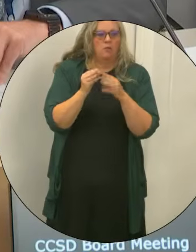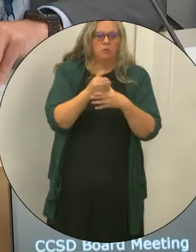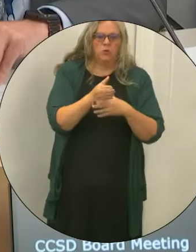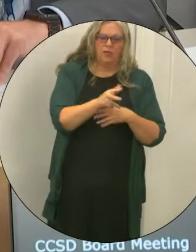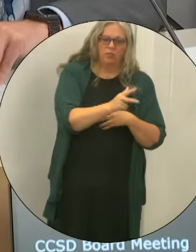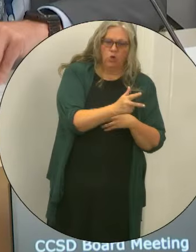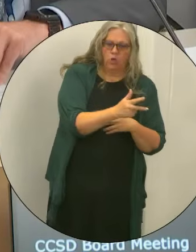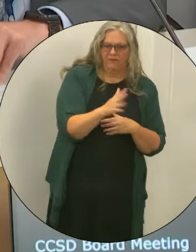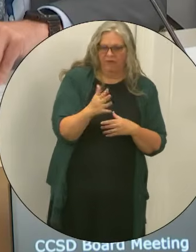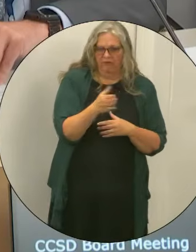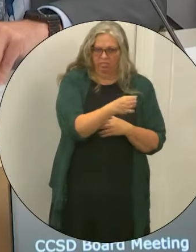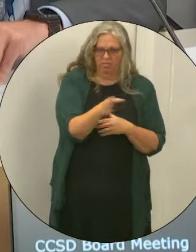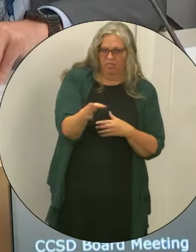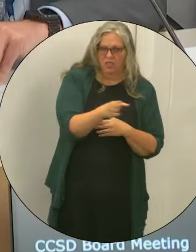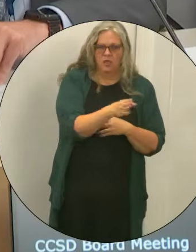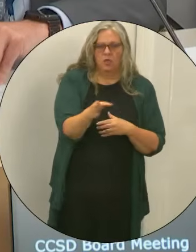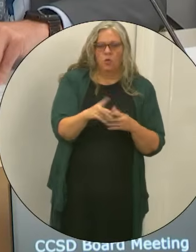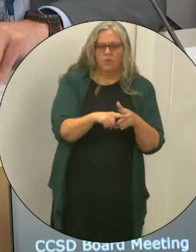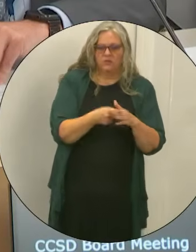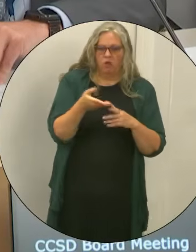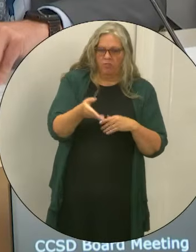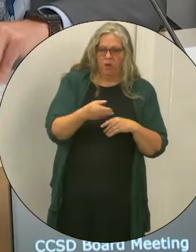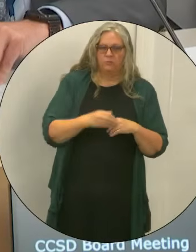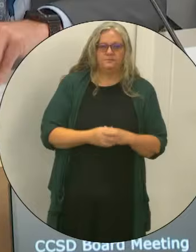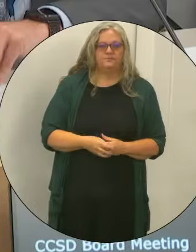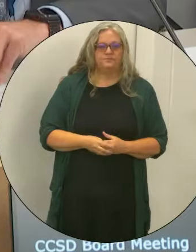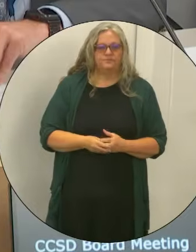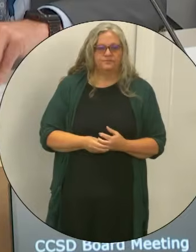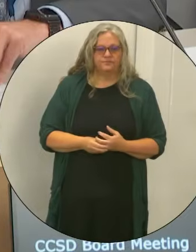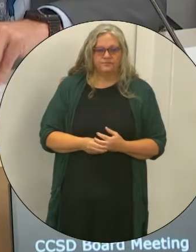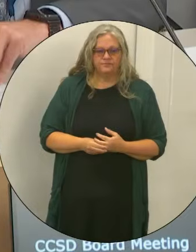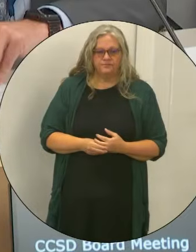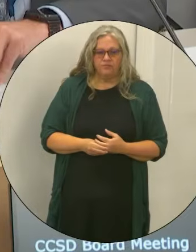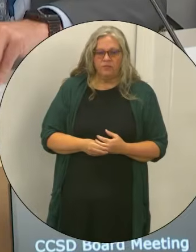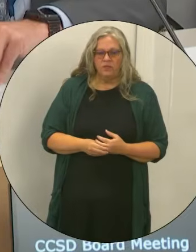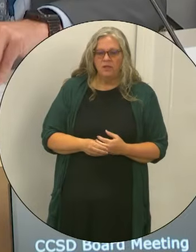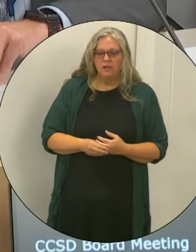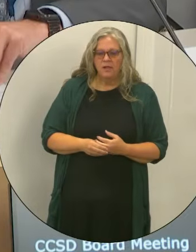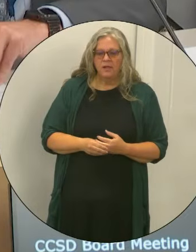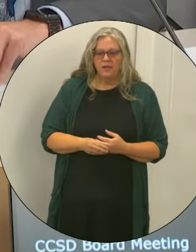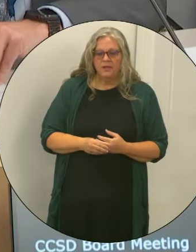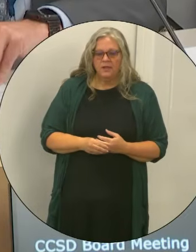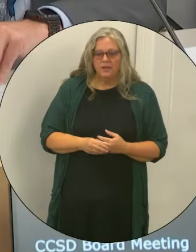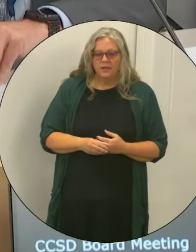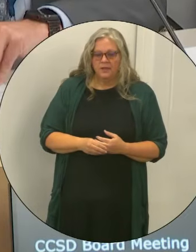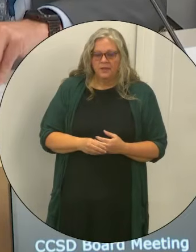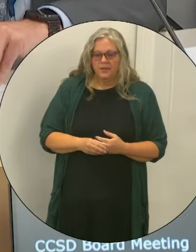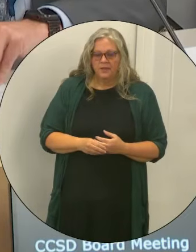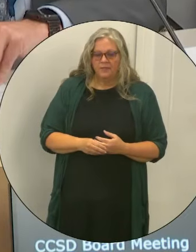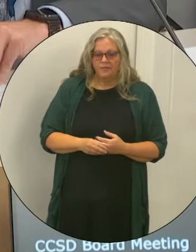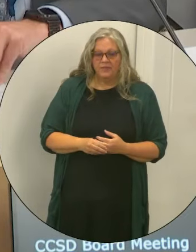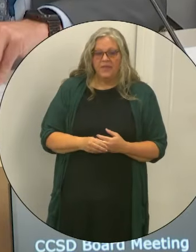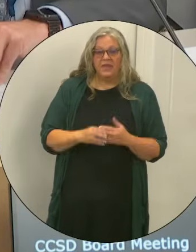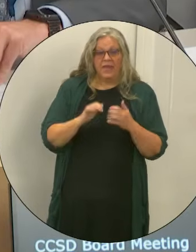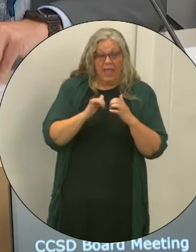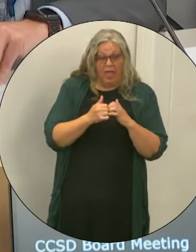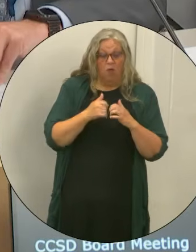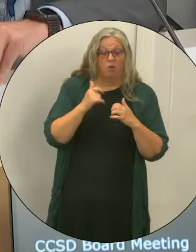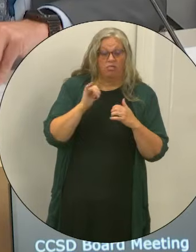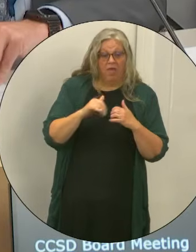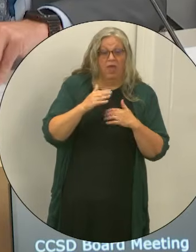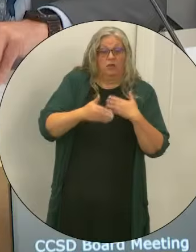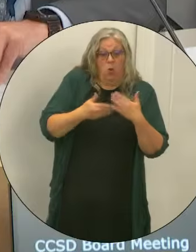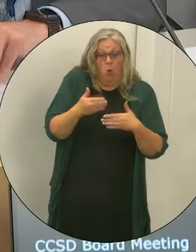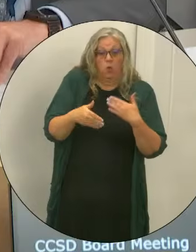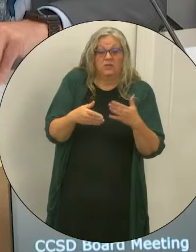and fifth grade, we will begin there. And then if there, how that goes, and we might work